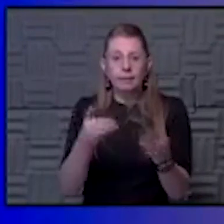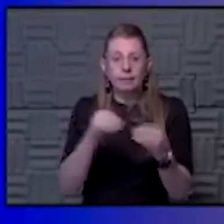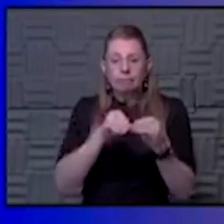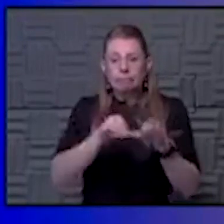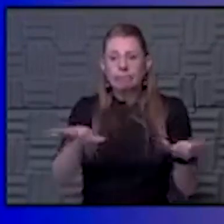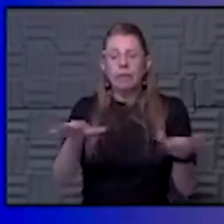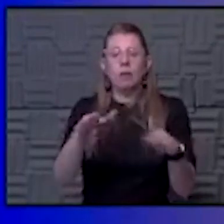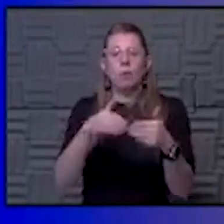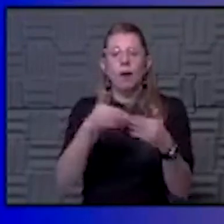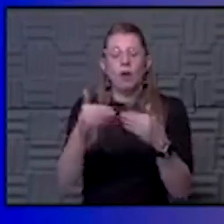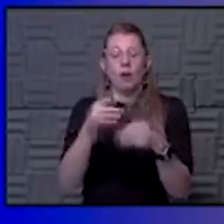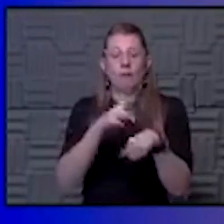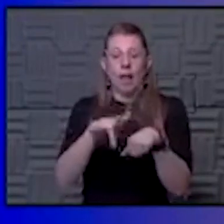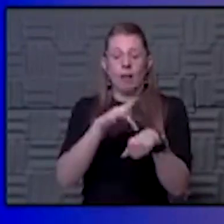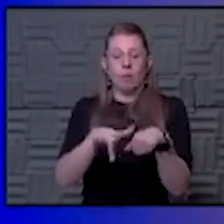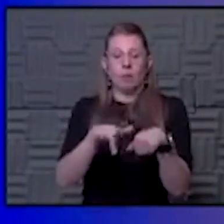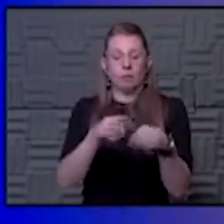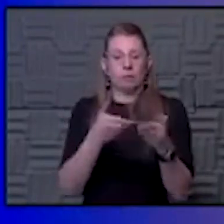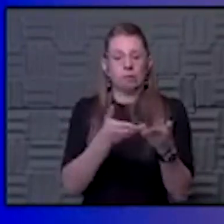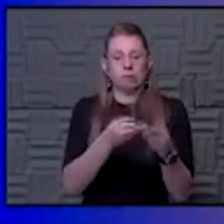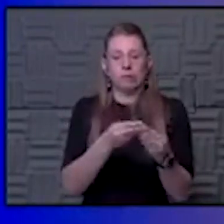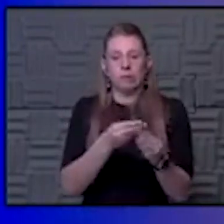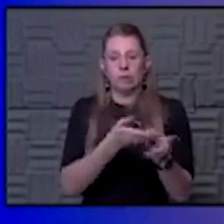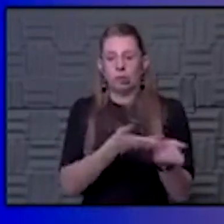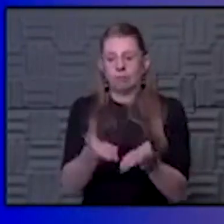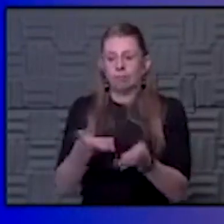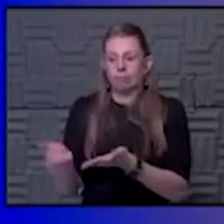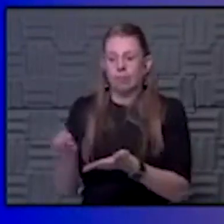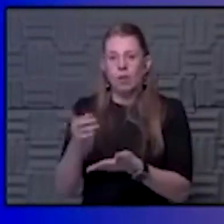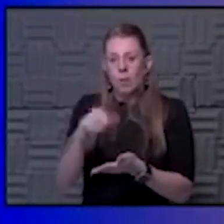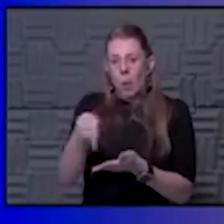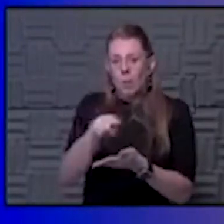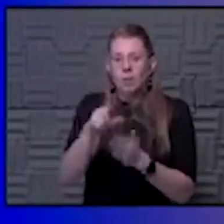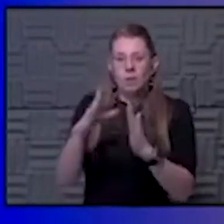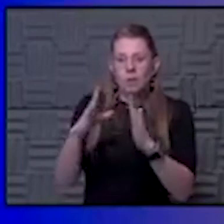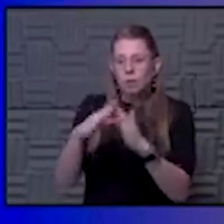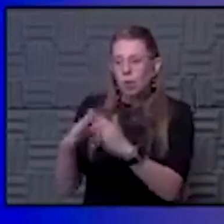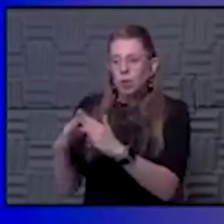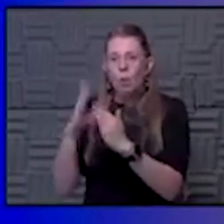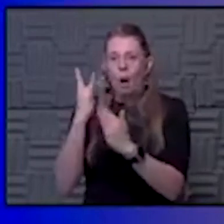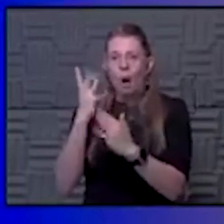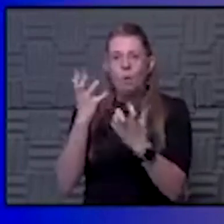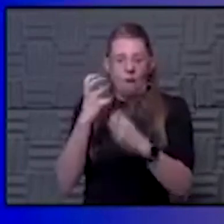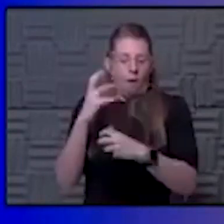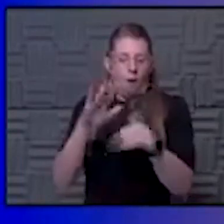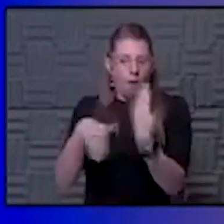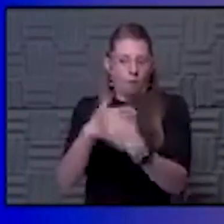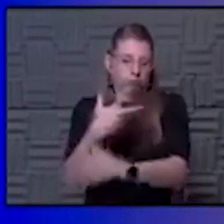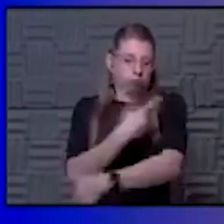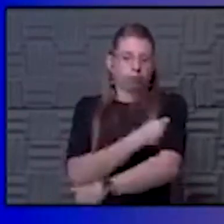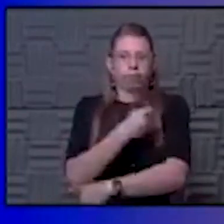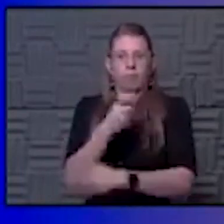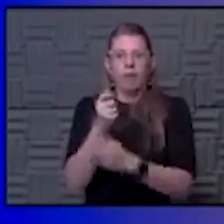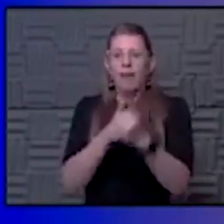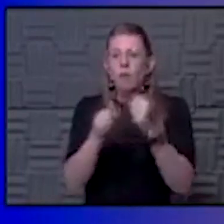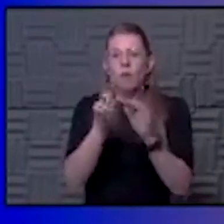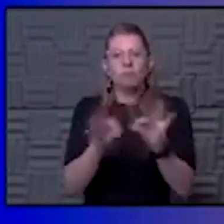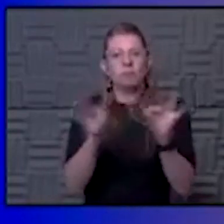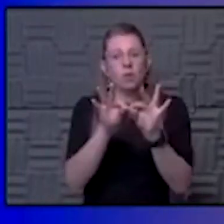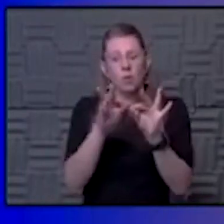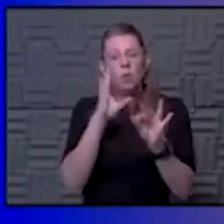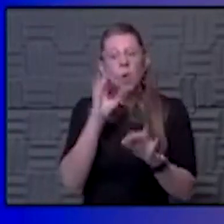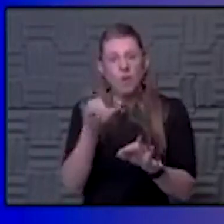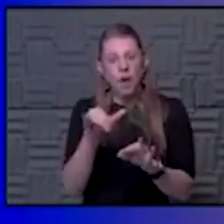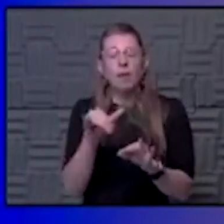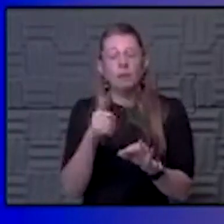available to those communities so that we can get everybody vaccinated. Everybody is essential. We know that, and we